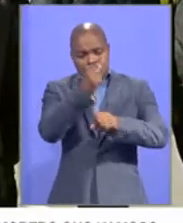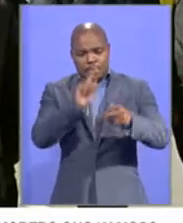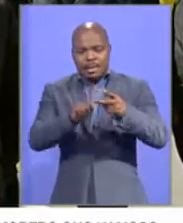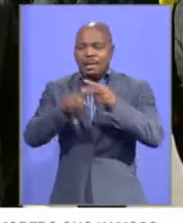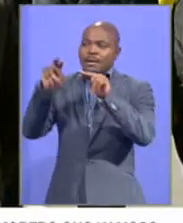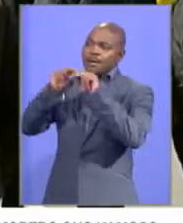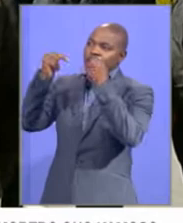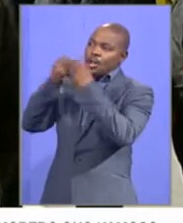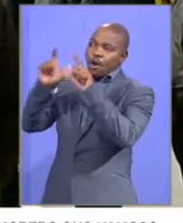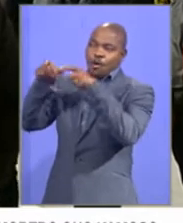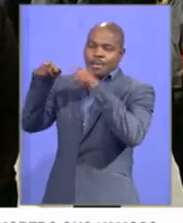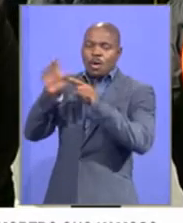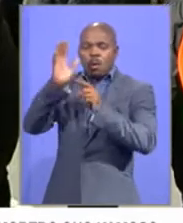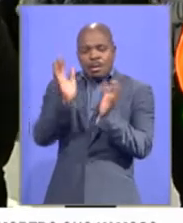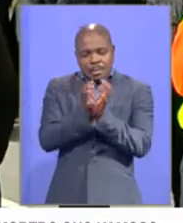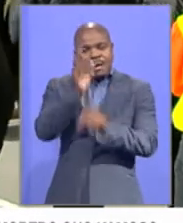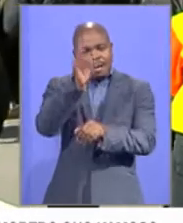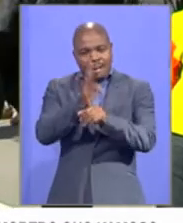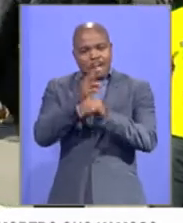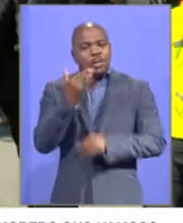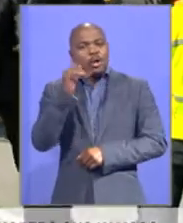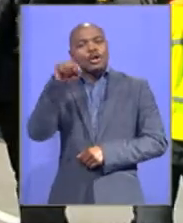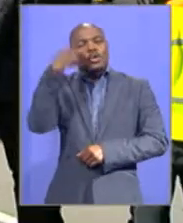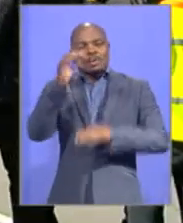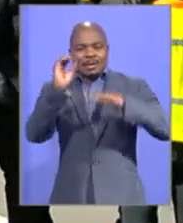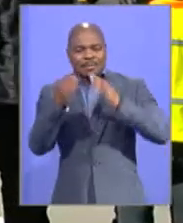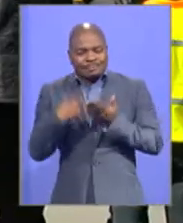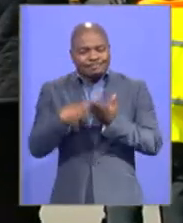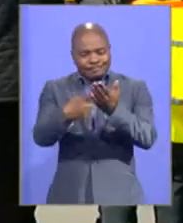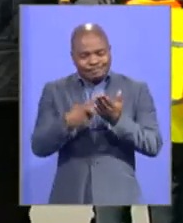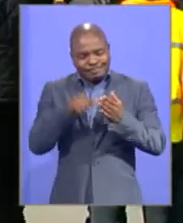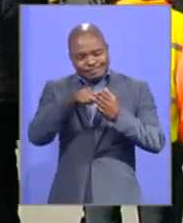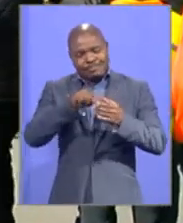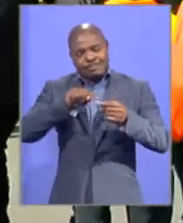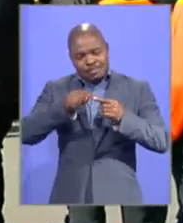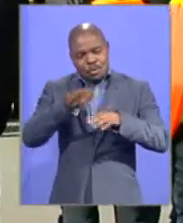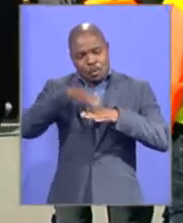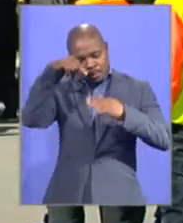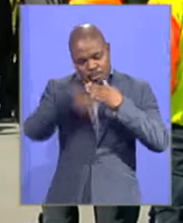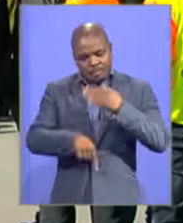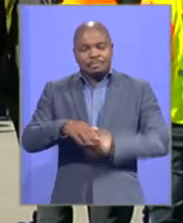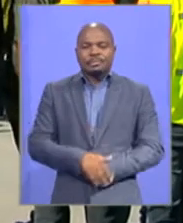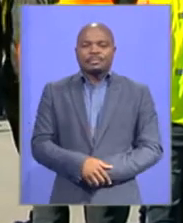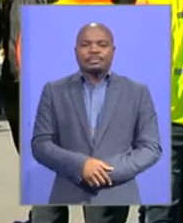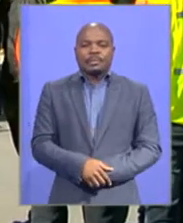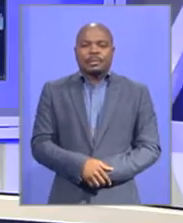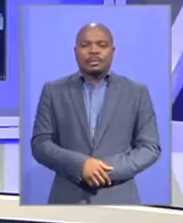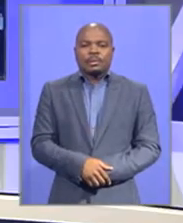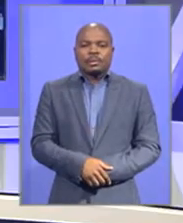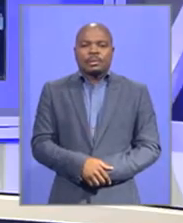komiti ya bosetšhaba ba tlile go kopana gape ka mosothapama go sekaseka ntlha eno go ya pele.